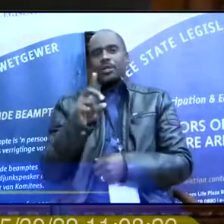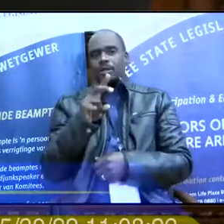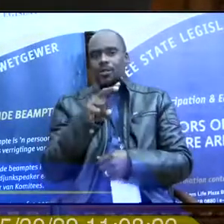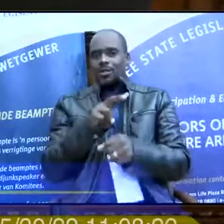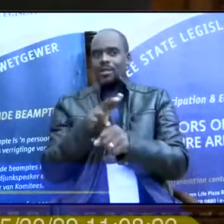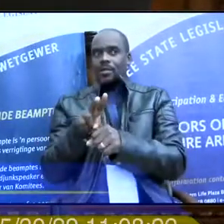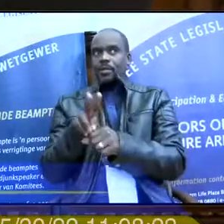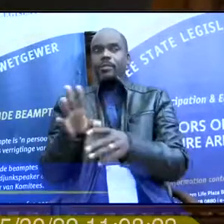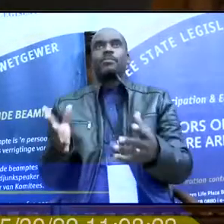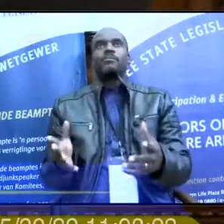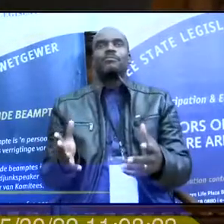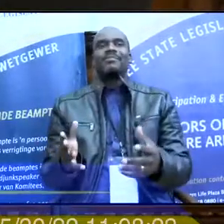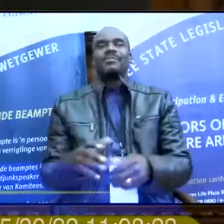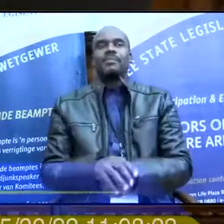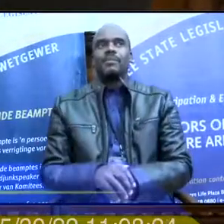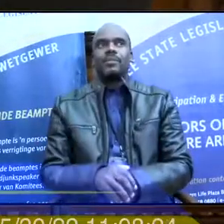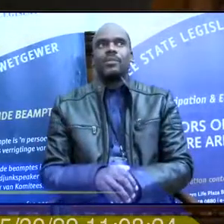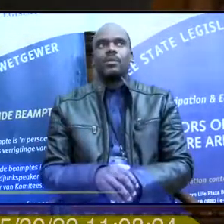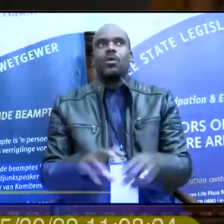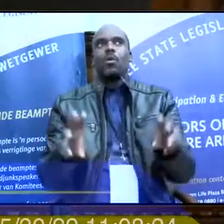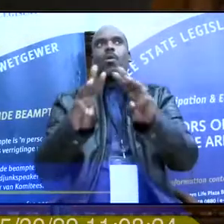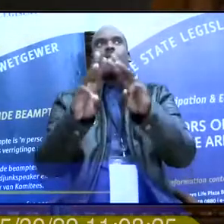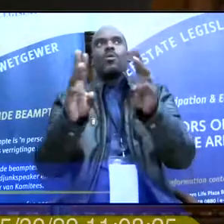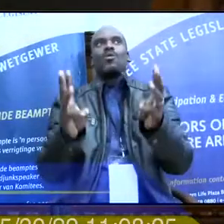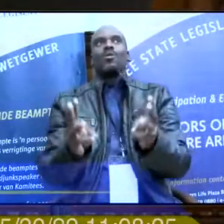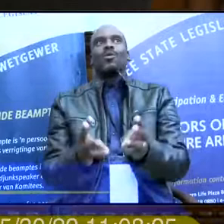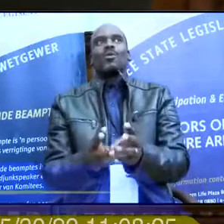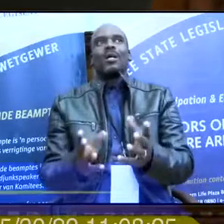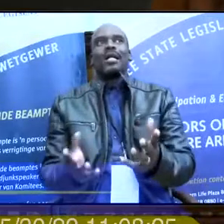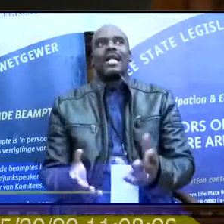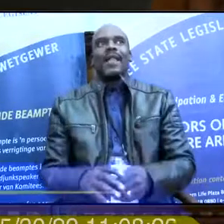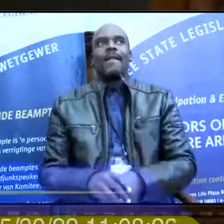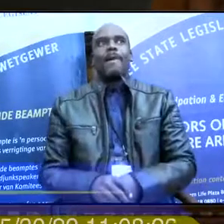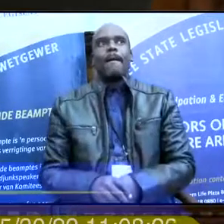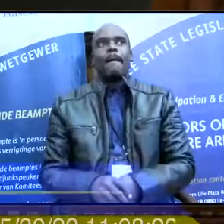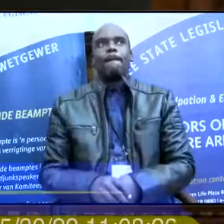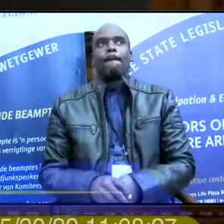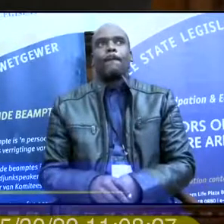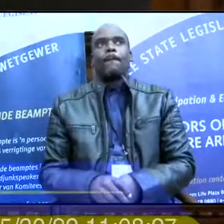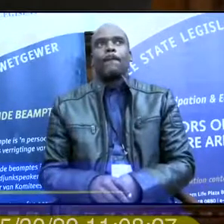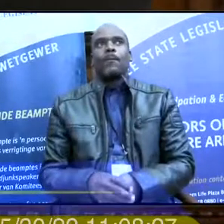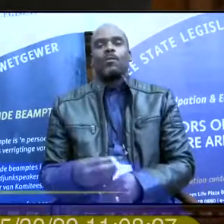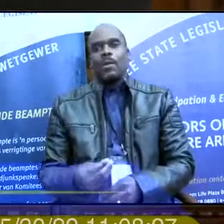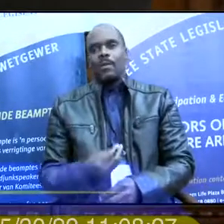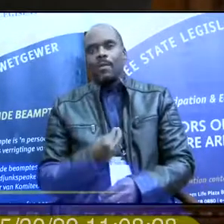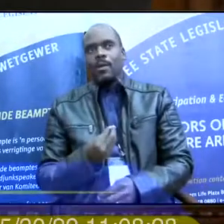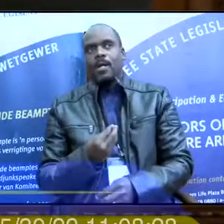first number one country in the world for the gap between the richest and the poor